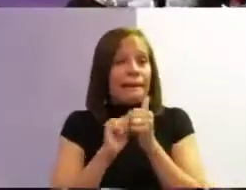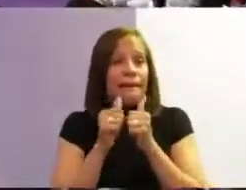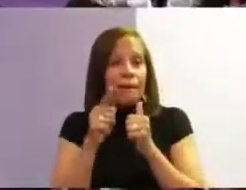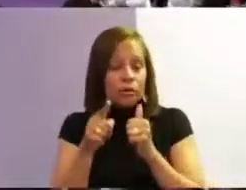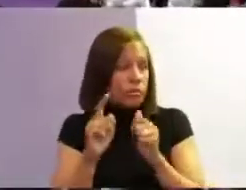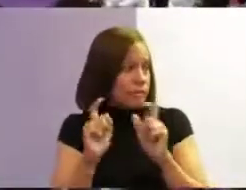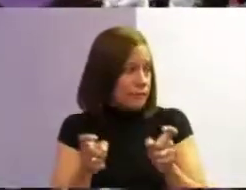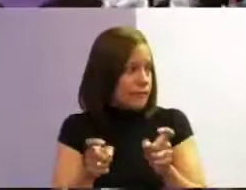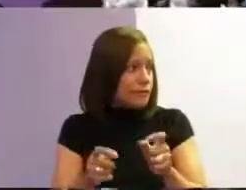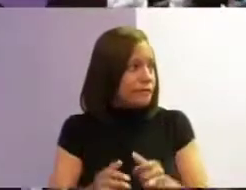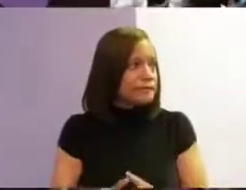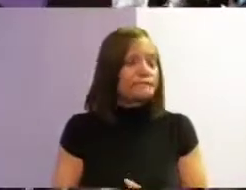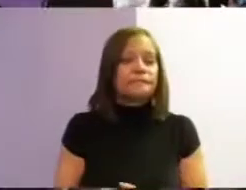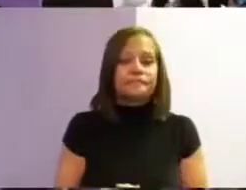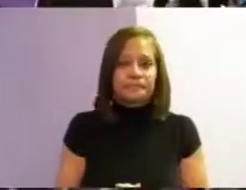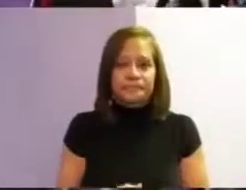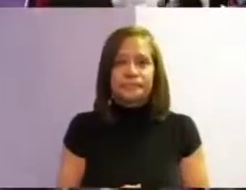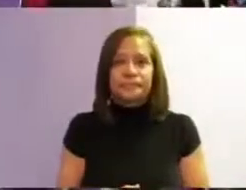it.